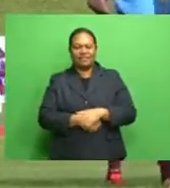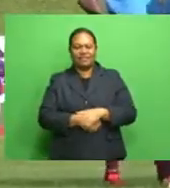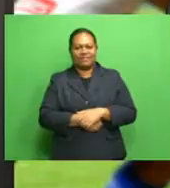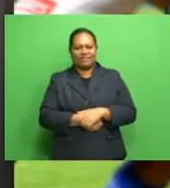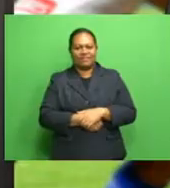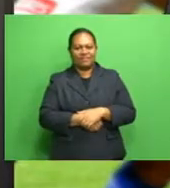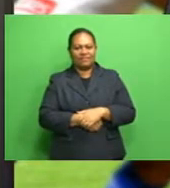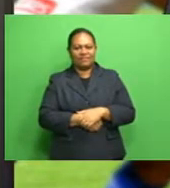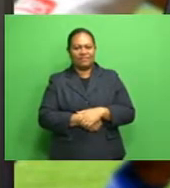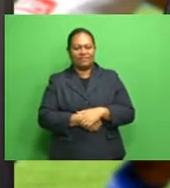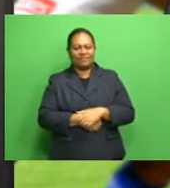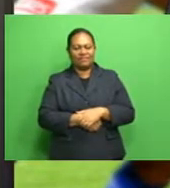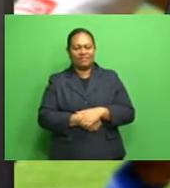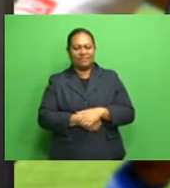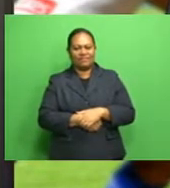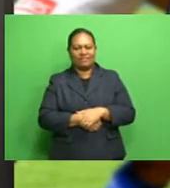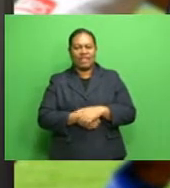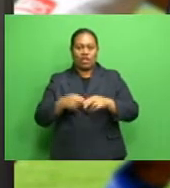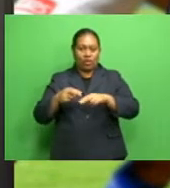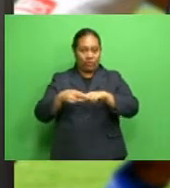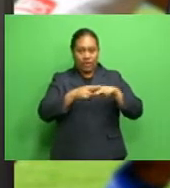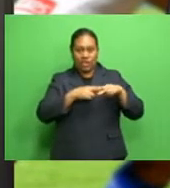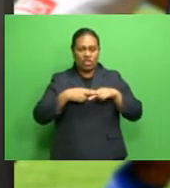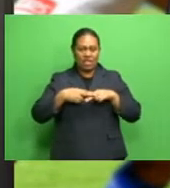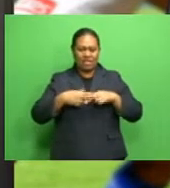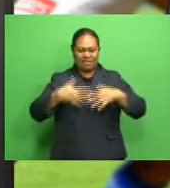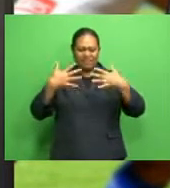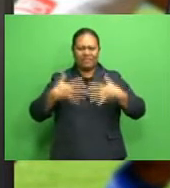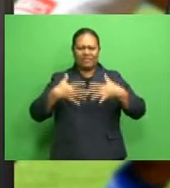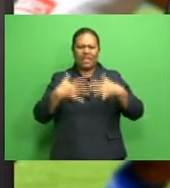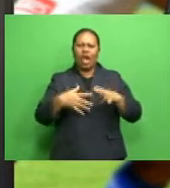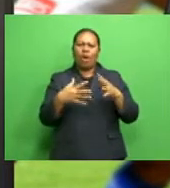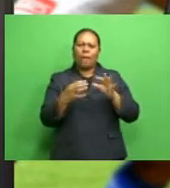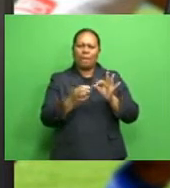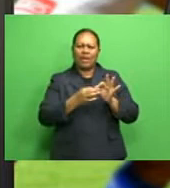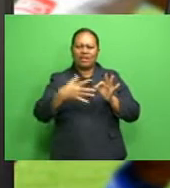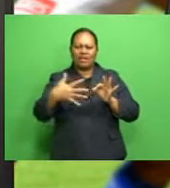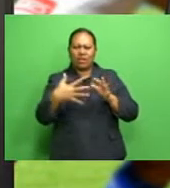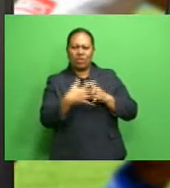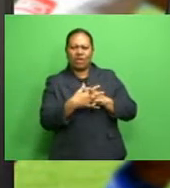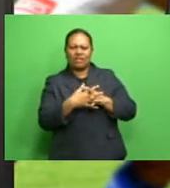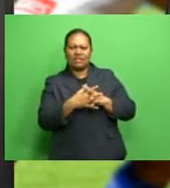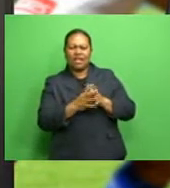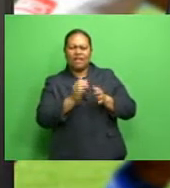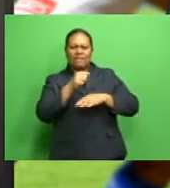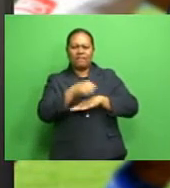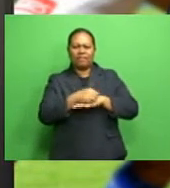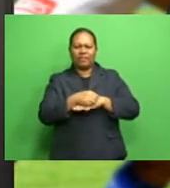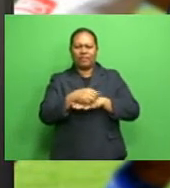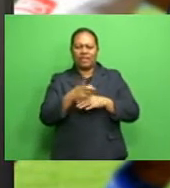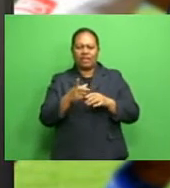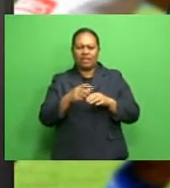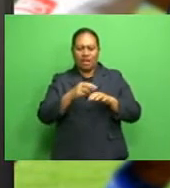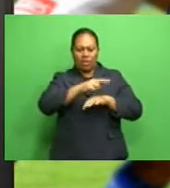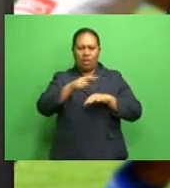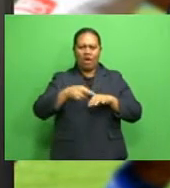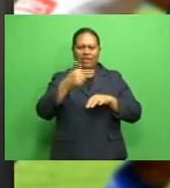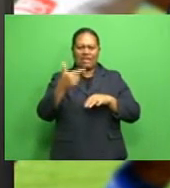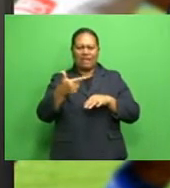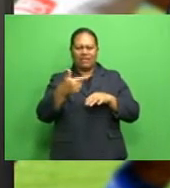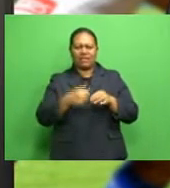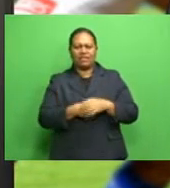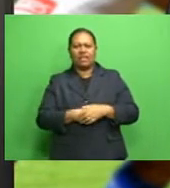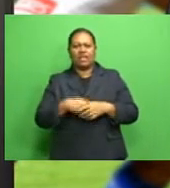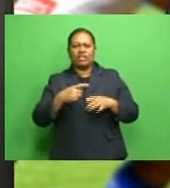Sports. Fiji Mbati halfback Brandon Wakeham and his Bulldogs failed to spark again in round 7 of the NRL.